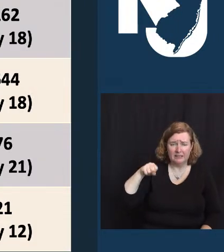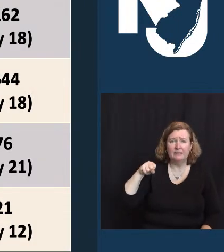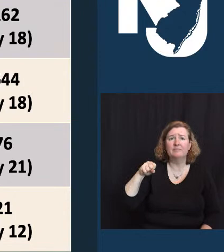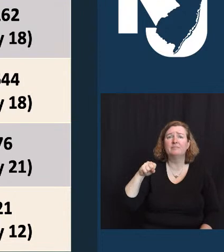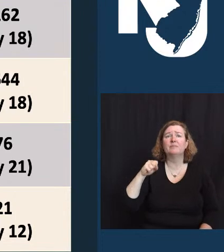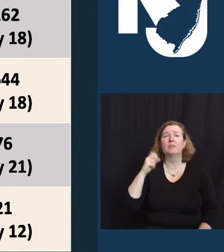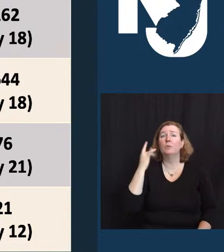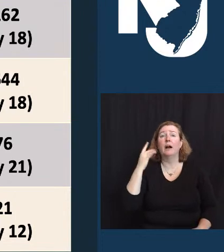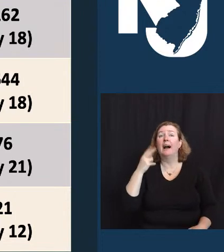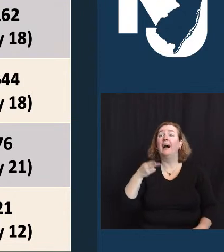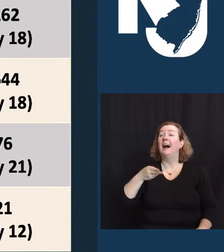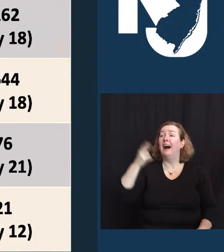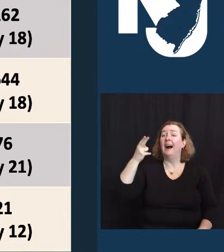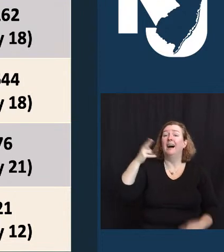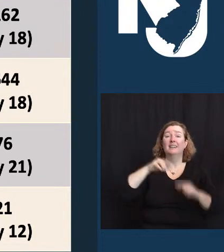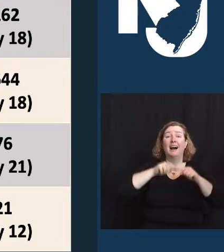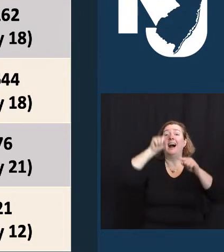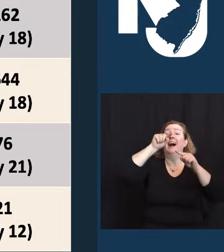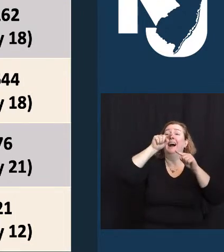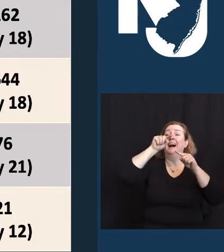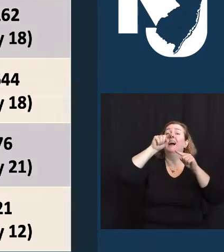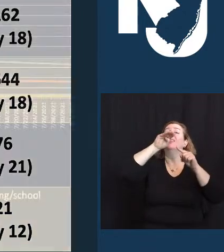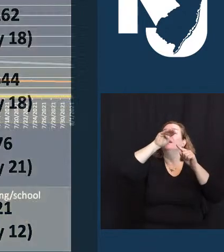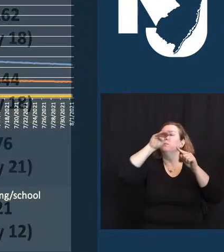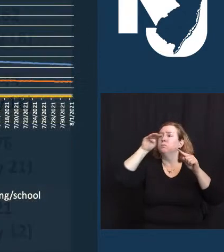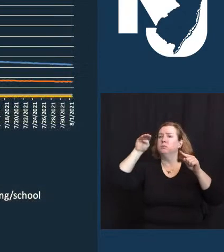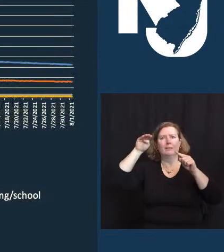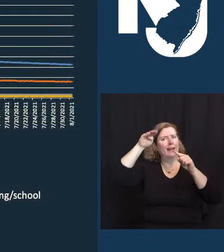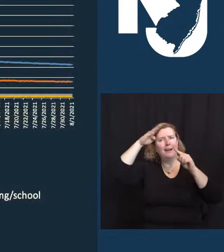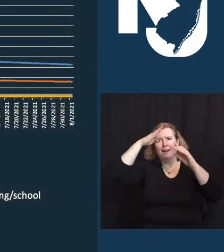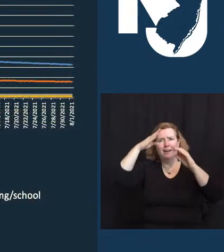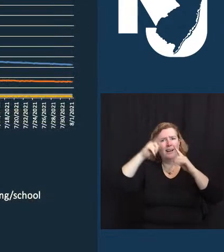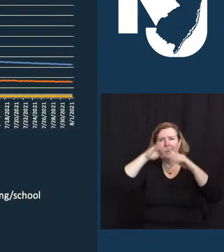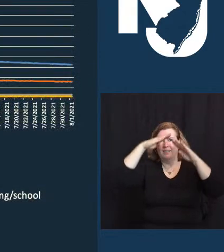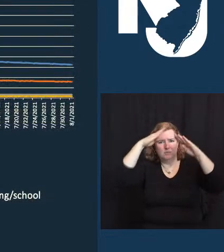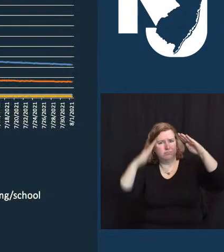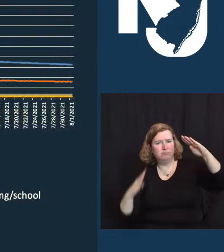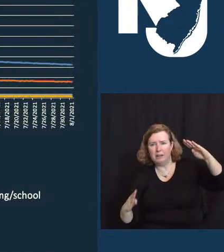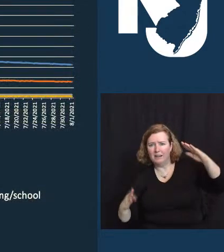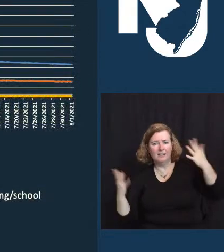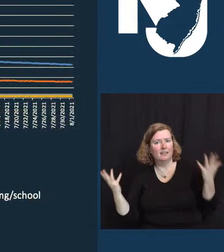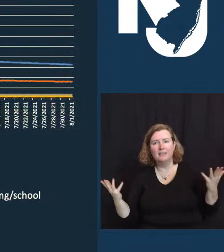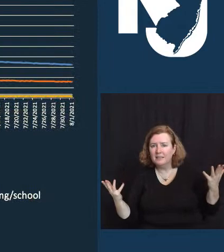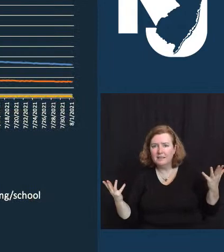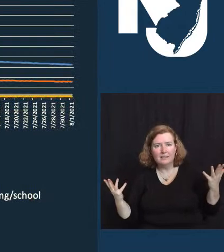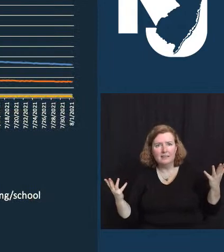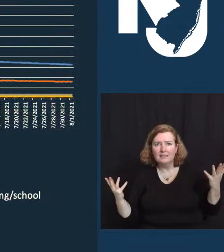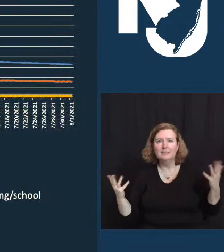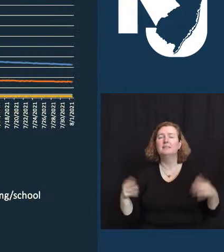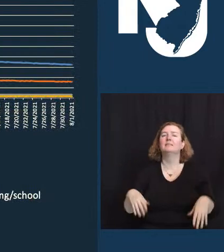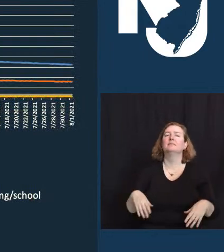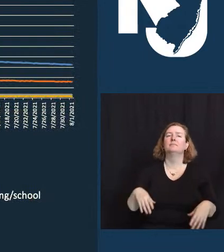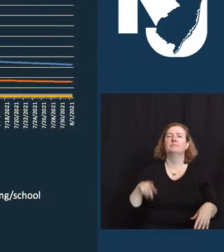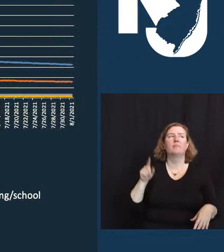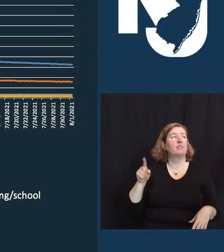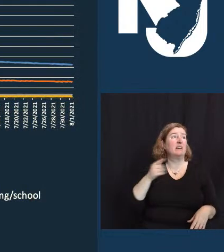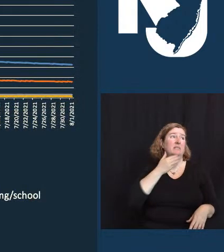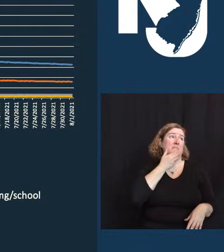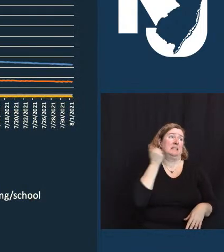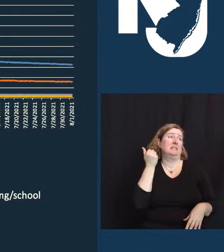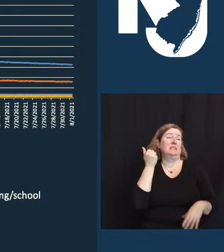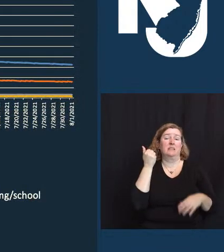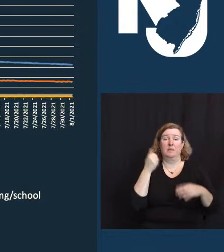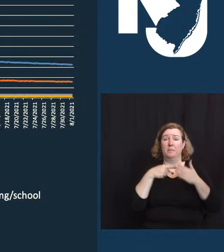on the other side. Let's just flip through these, Mahan. In both the best, this is the best. You can see the blue line